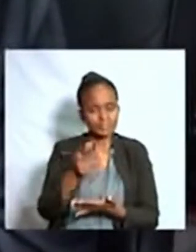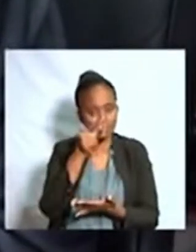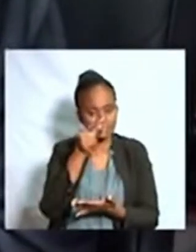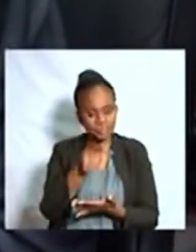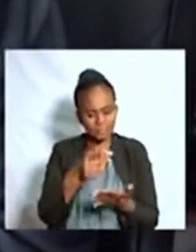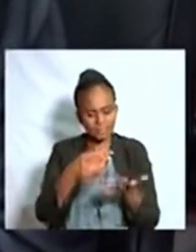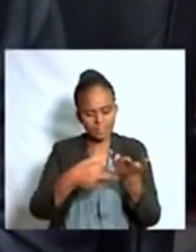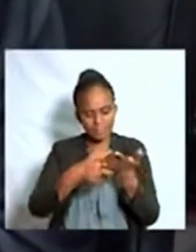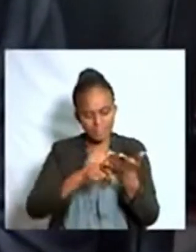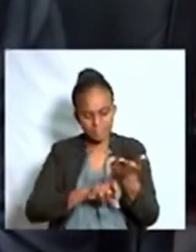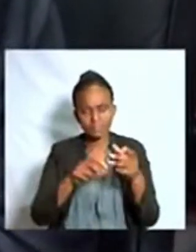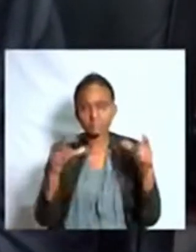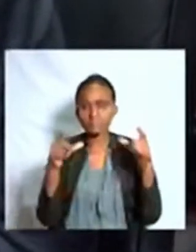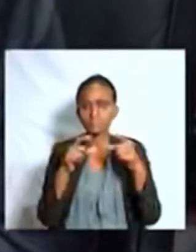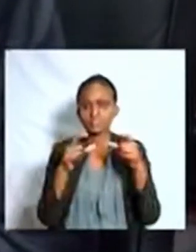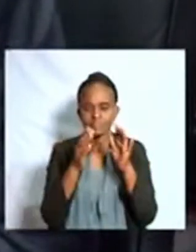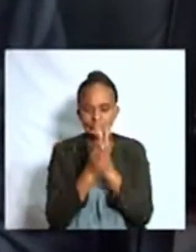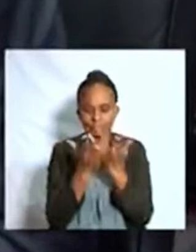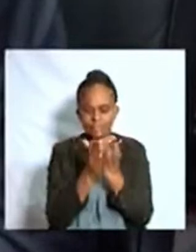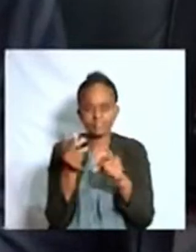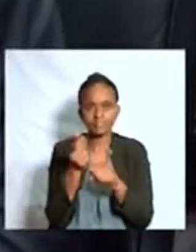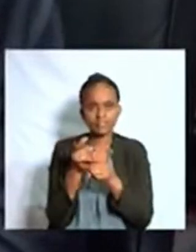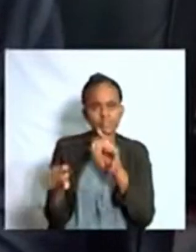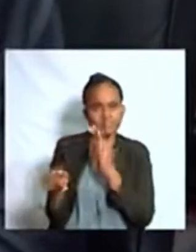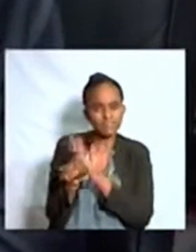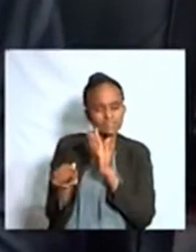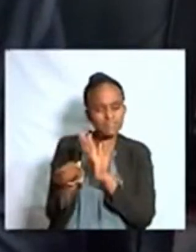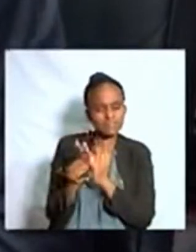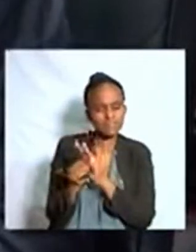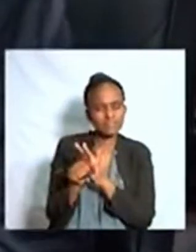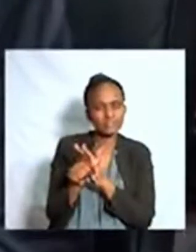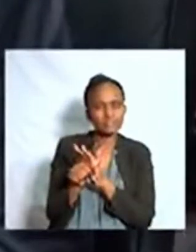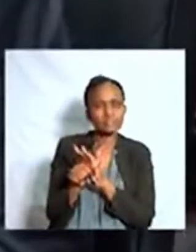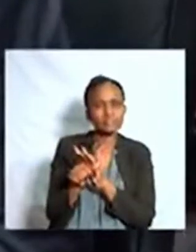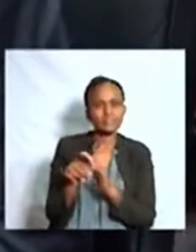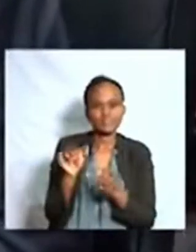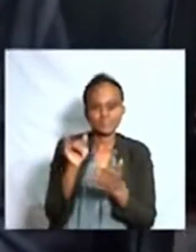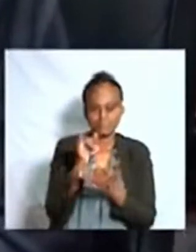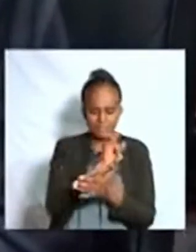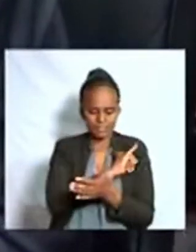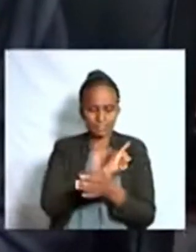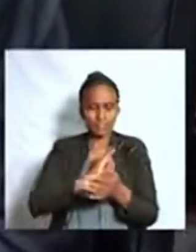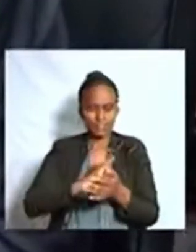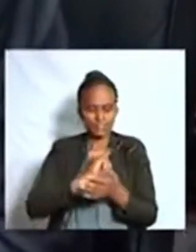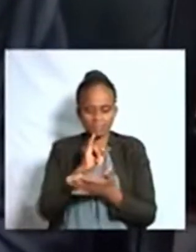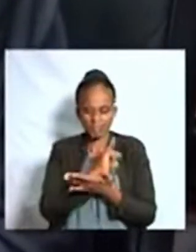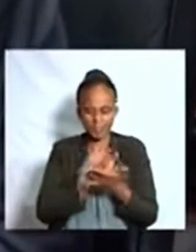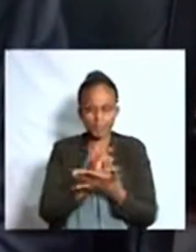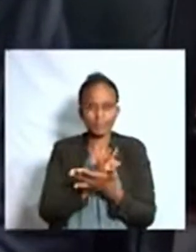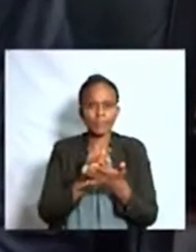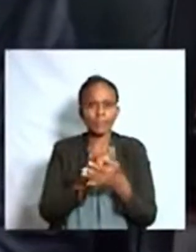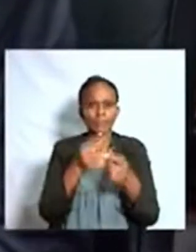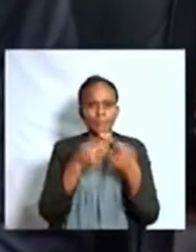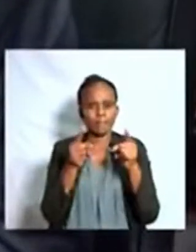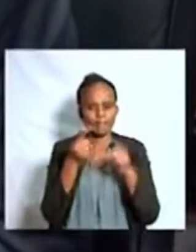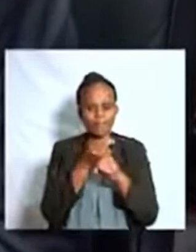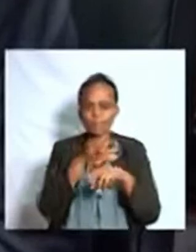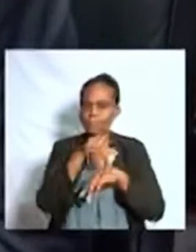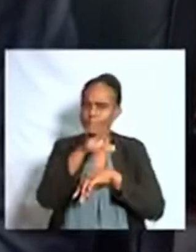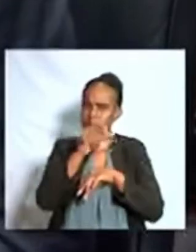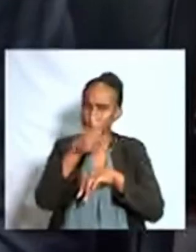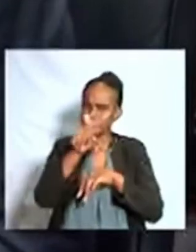receipt books from private institutions, contrary to the guidelines that you